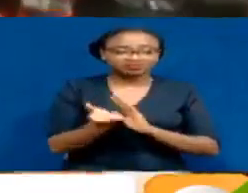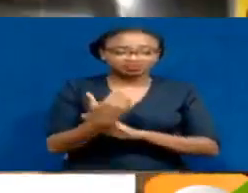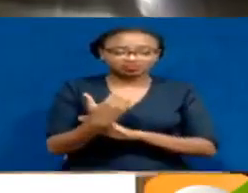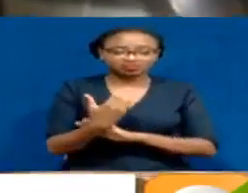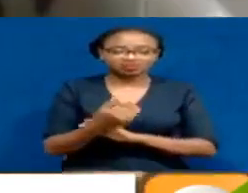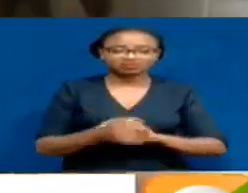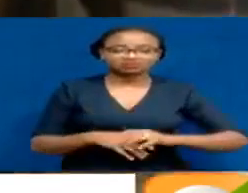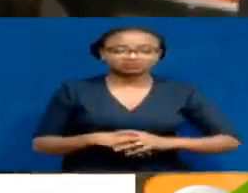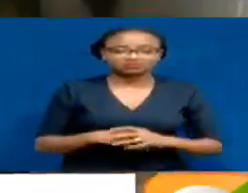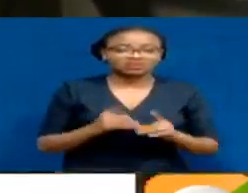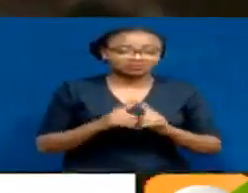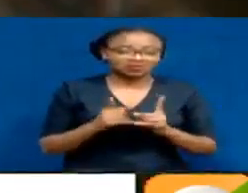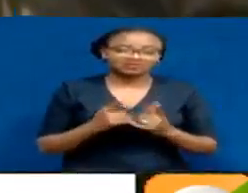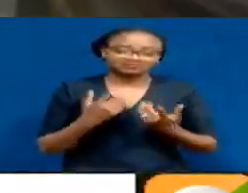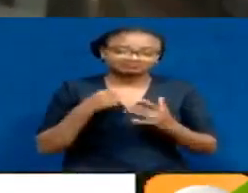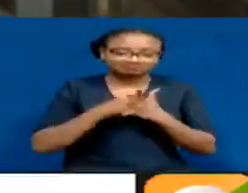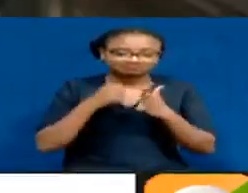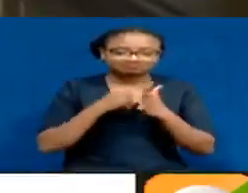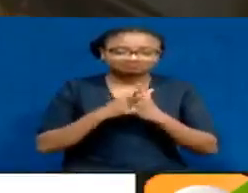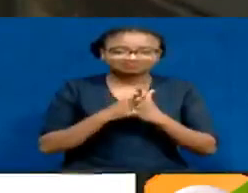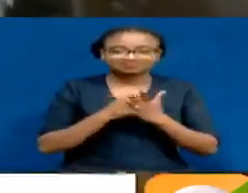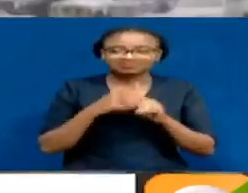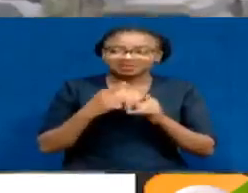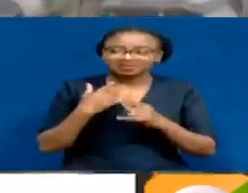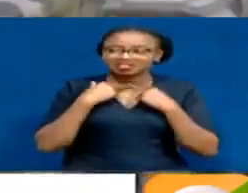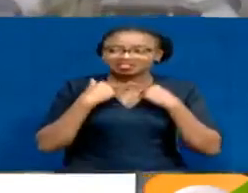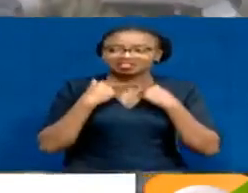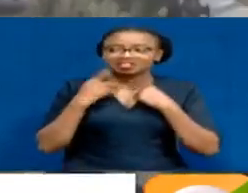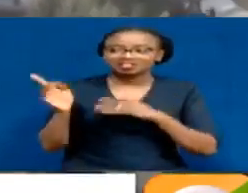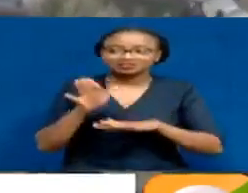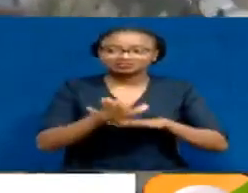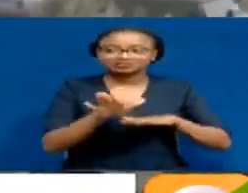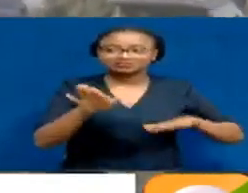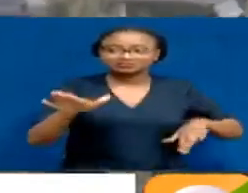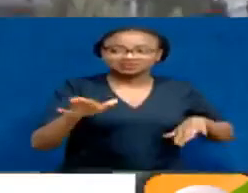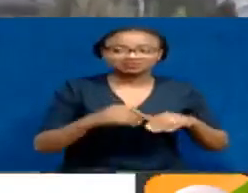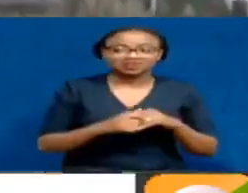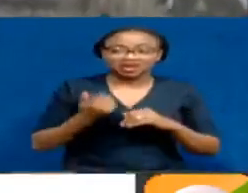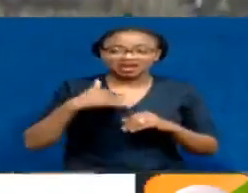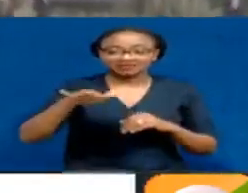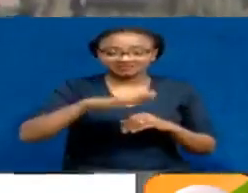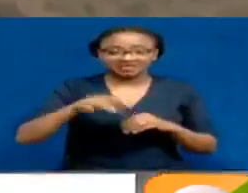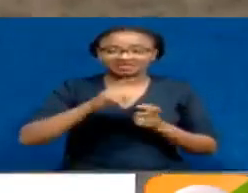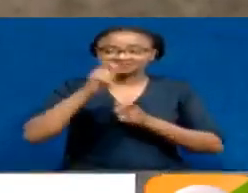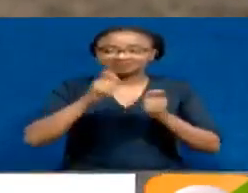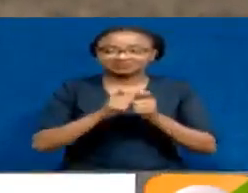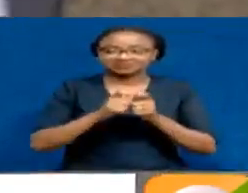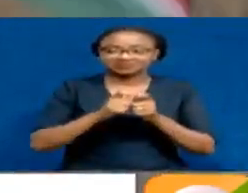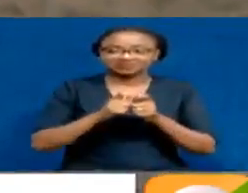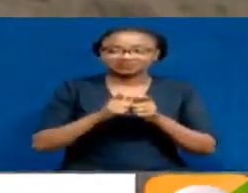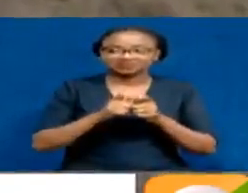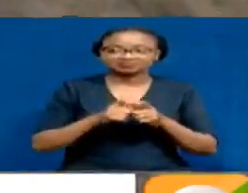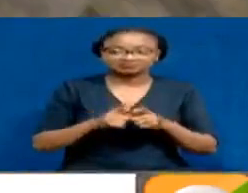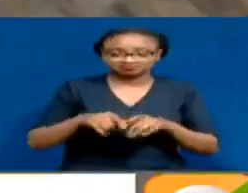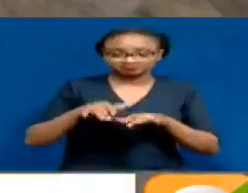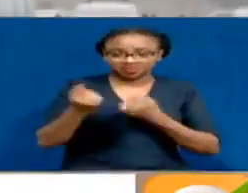despite the early start, they still got stuck in a massive traffic snarl-up. All the fans were designated parking areas before they moved where they can